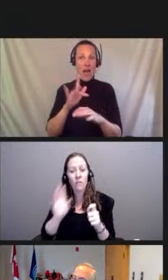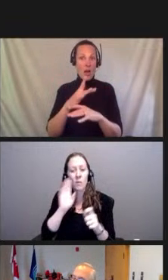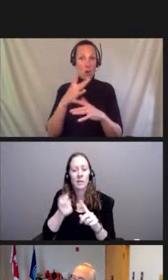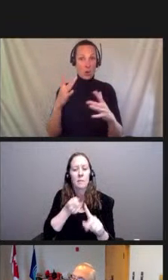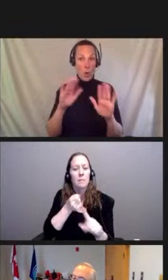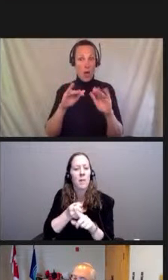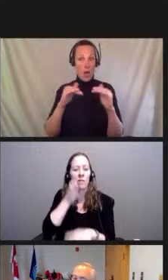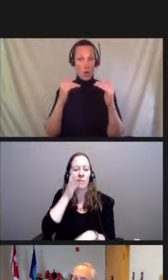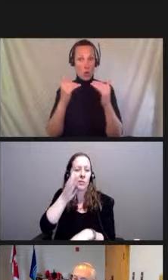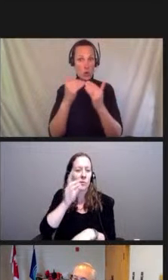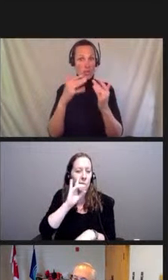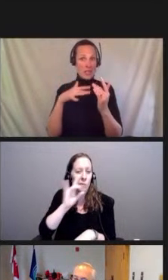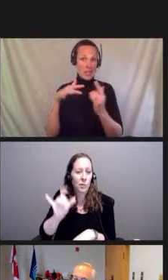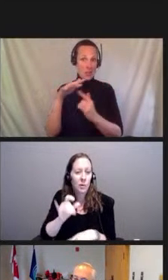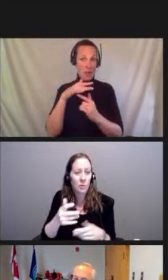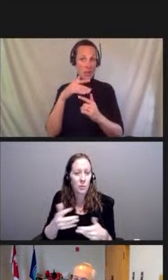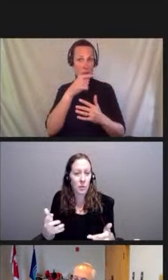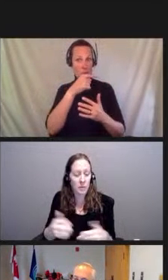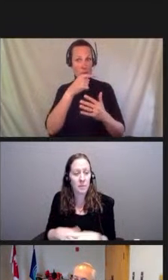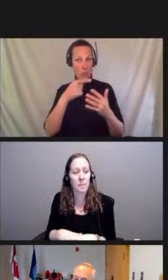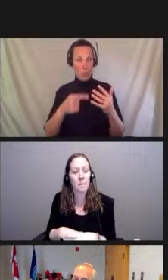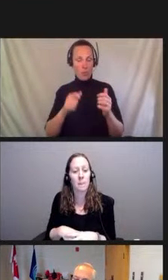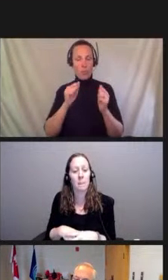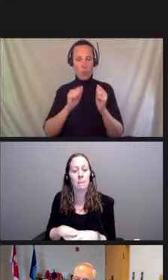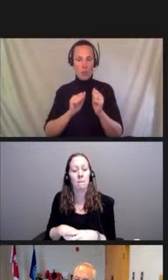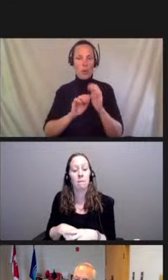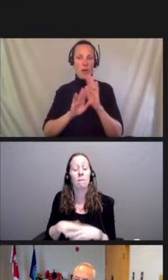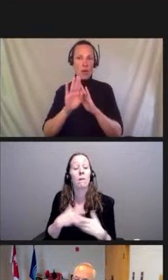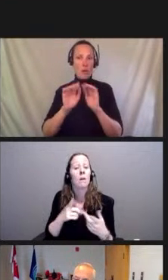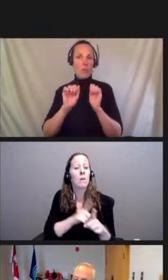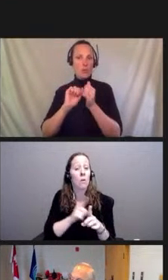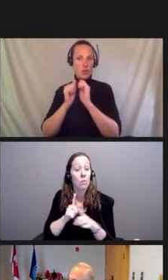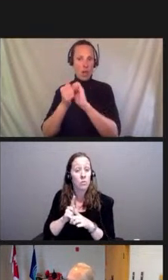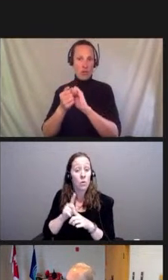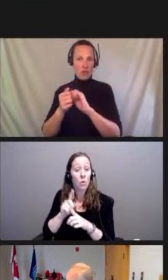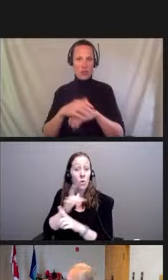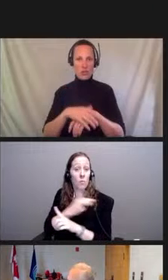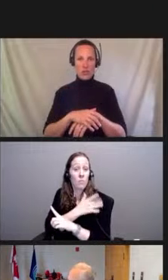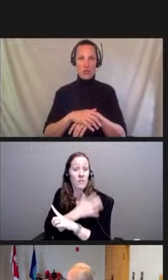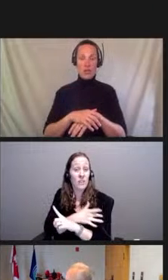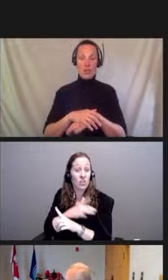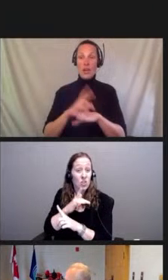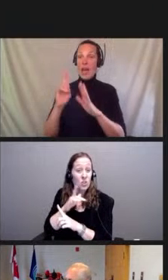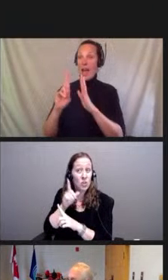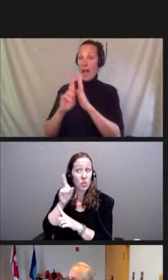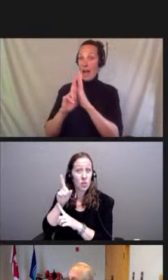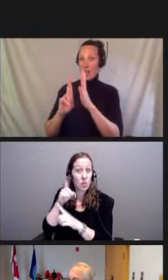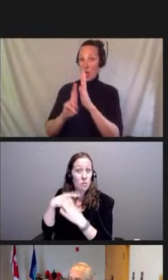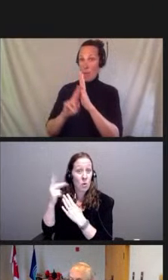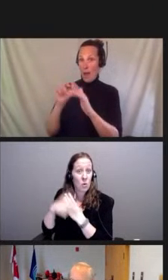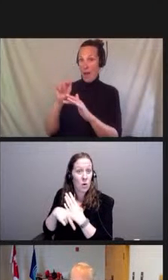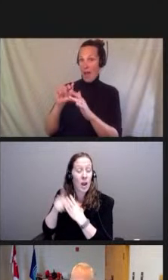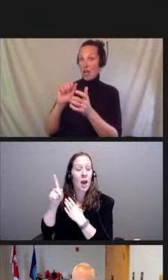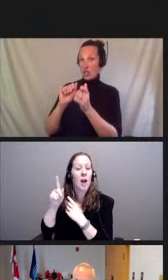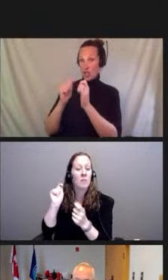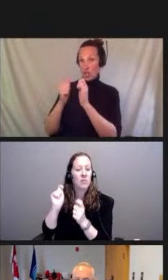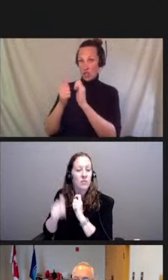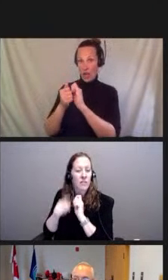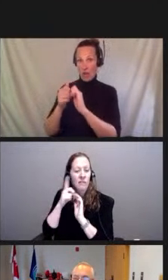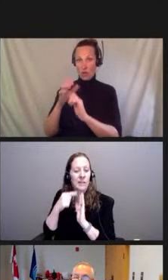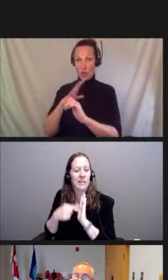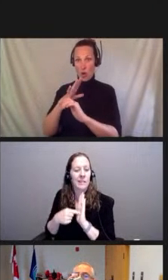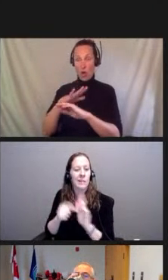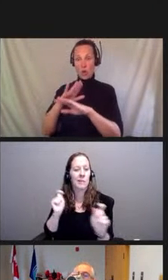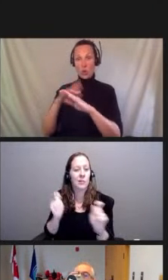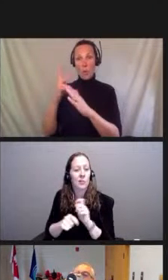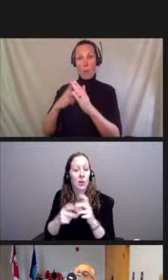management system. There are regulatory changes happening to the provincial waste diversion program, such as the transition to individual